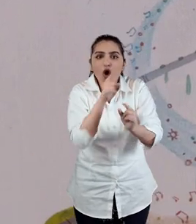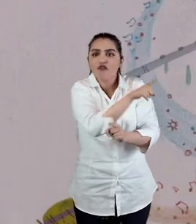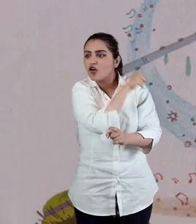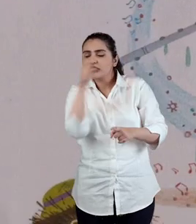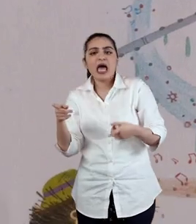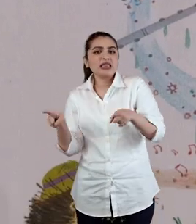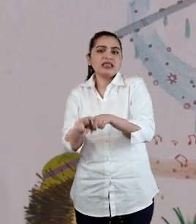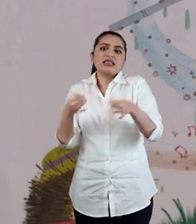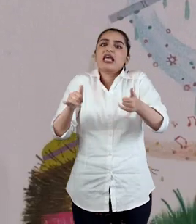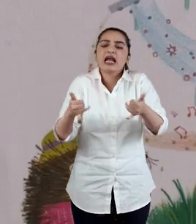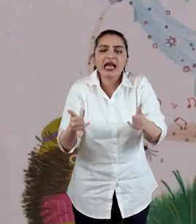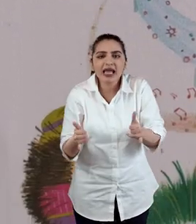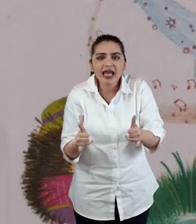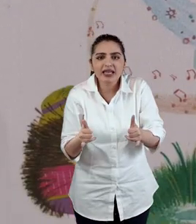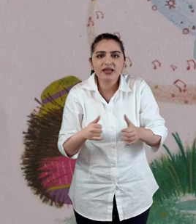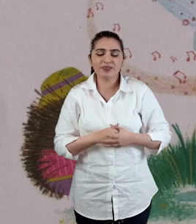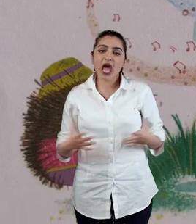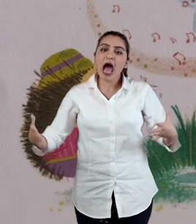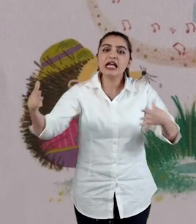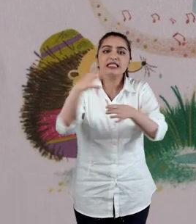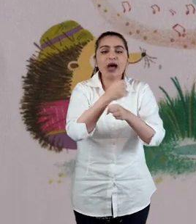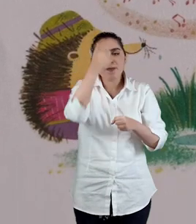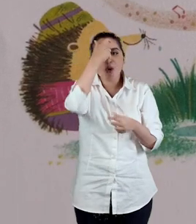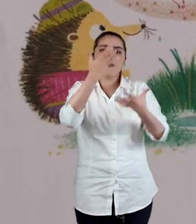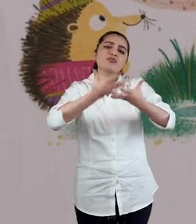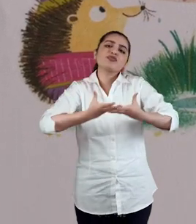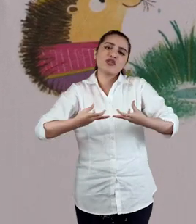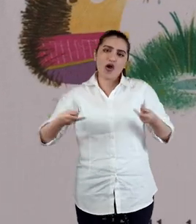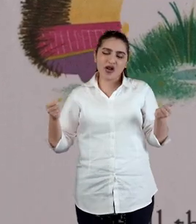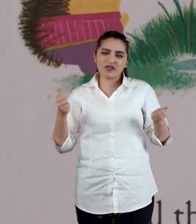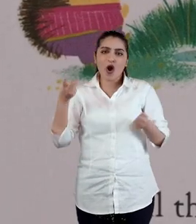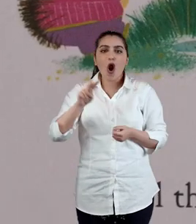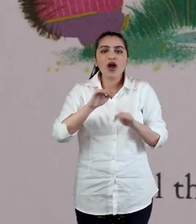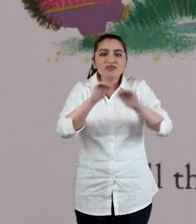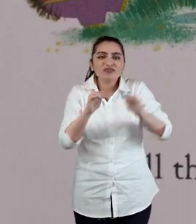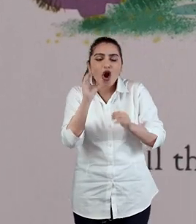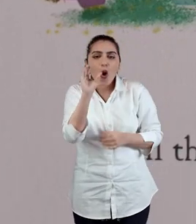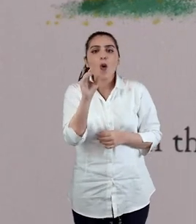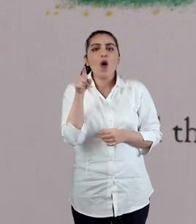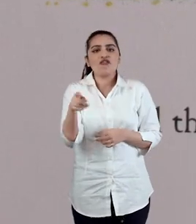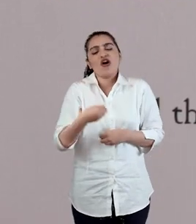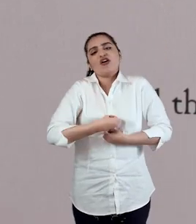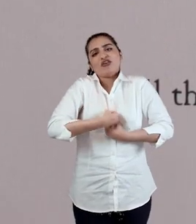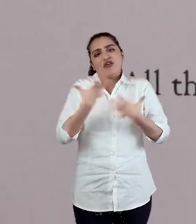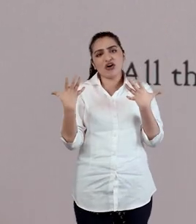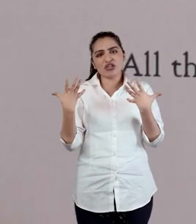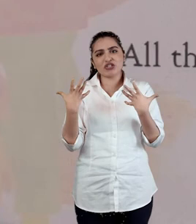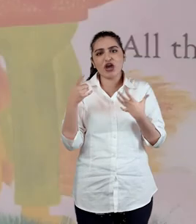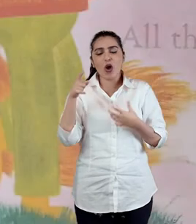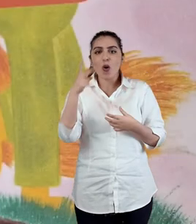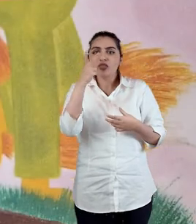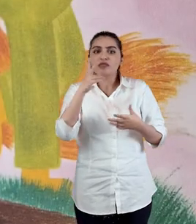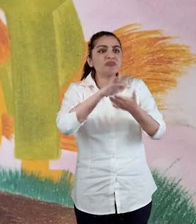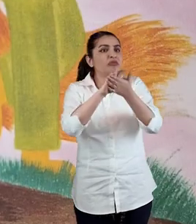and Mole felt so glad. She'd brought strangers together. They were no longer sad.